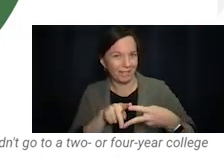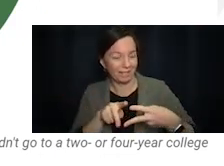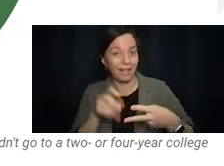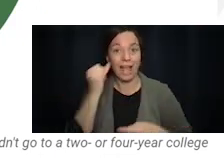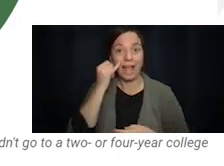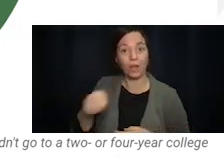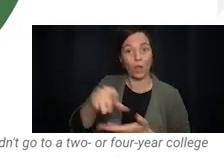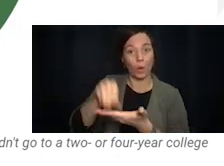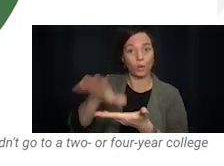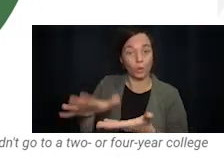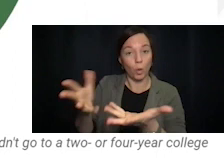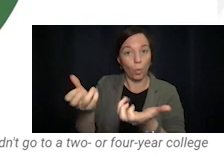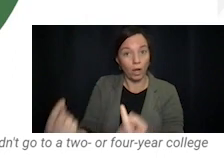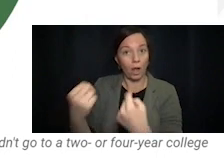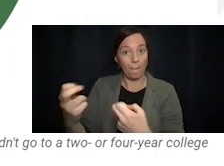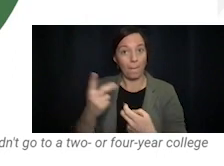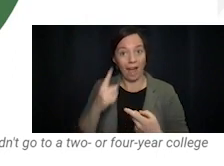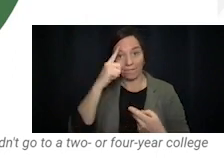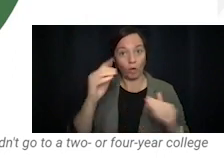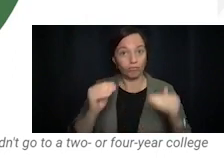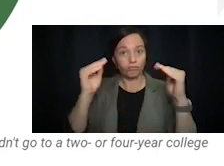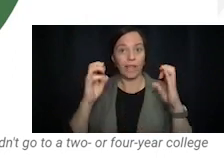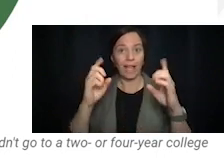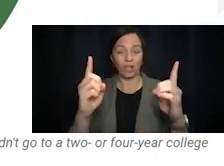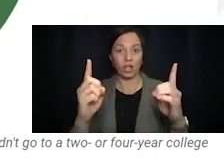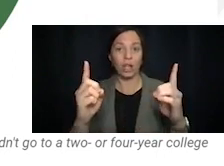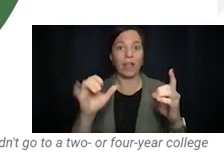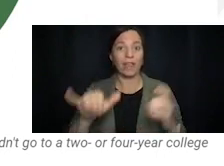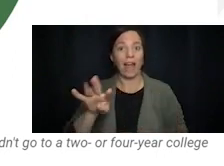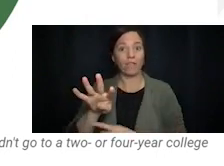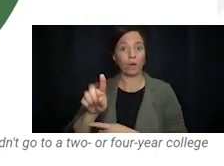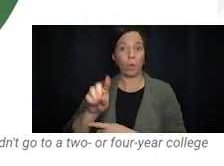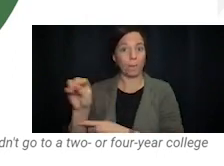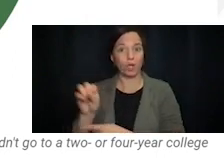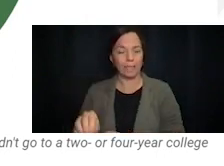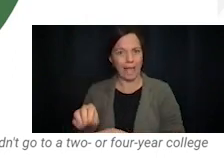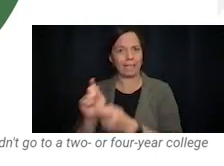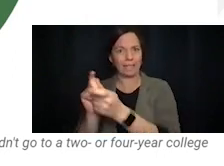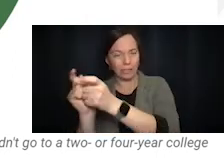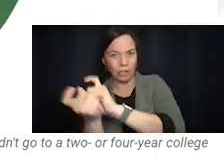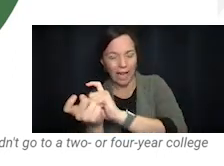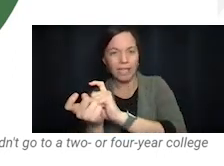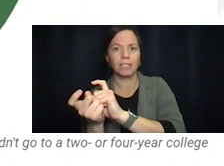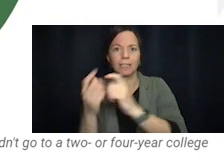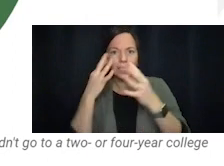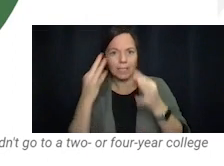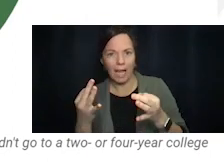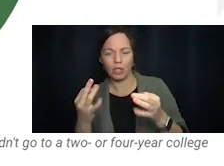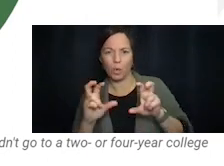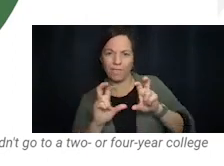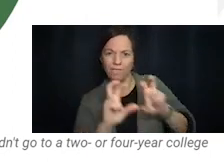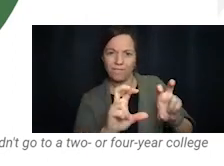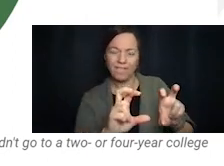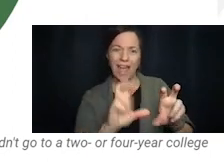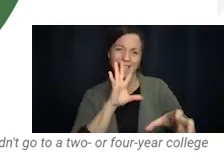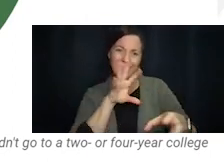return to higher education, get off the fence, that 41% that's unsure, and engage and invest in higher education, we all must always remember that